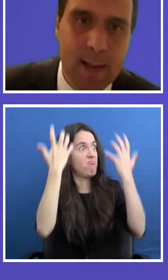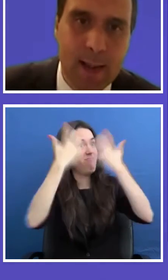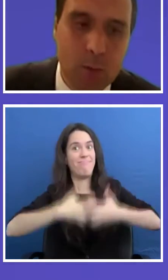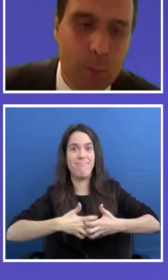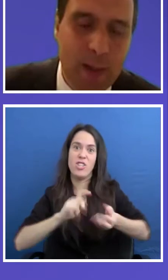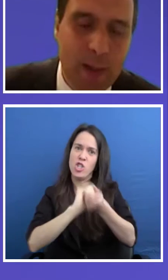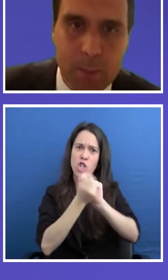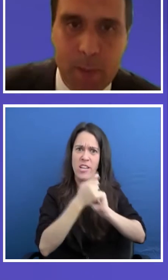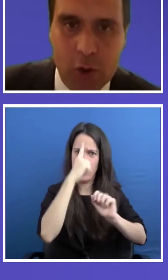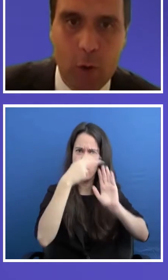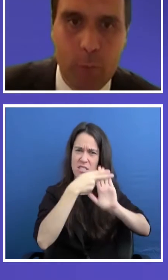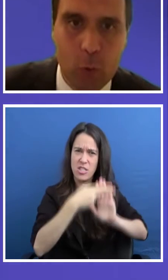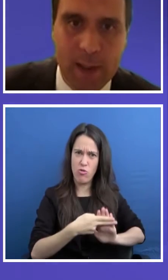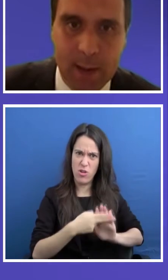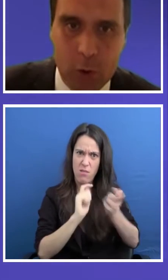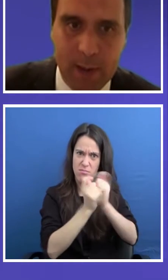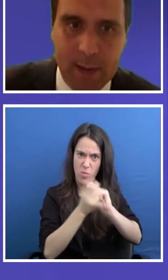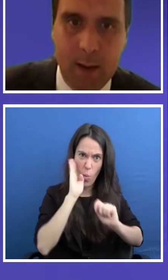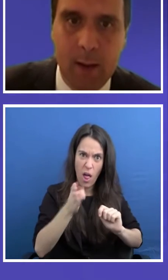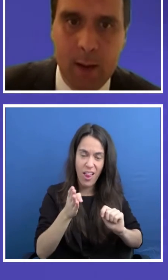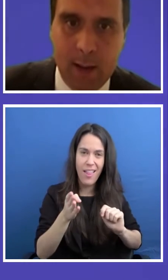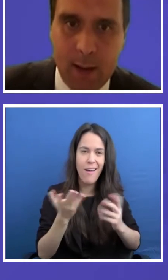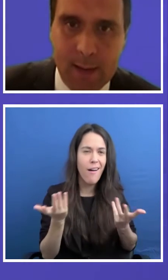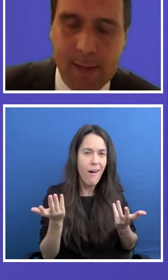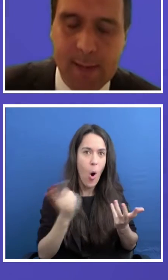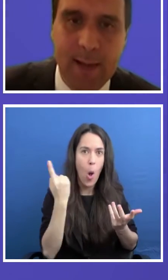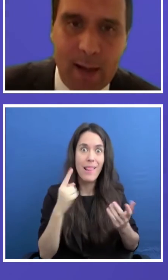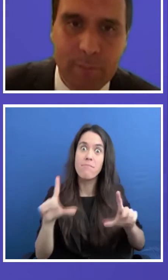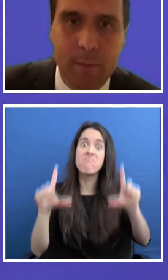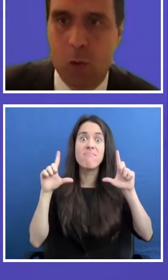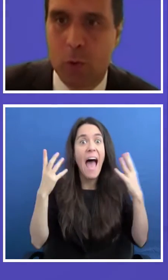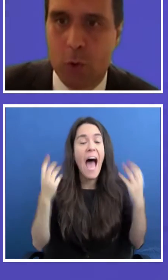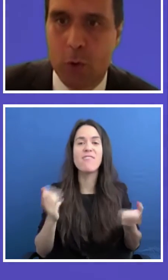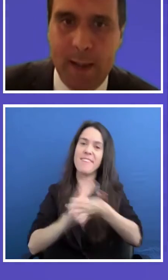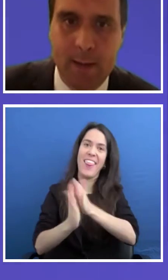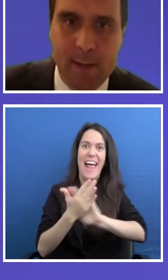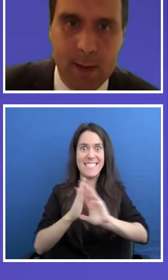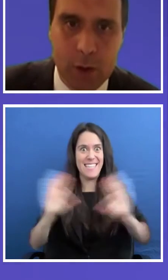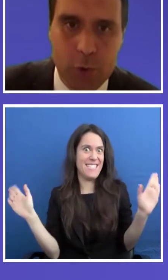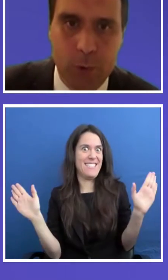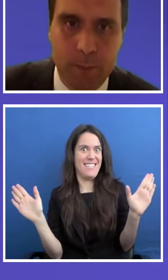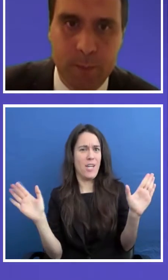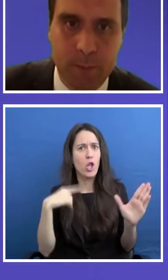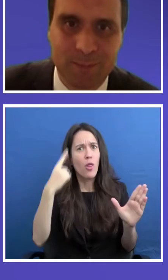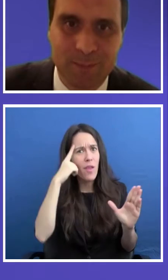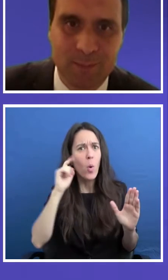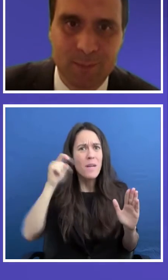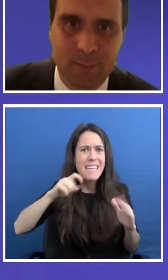just the participation of women in the media, is it enough to revert this issue?